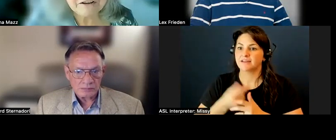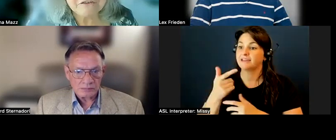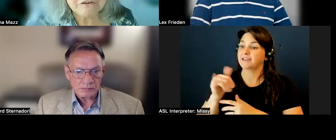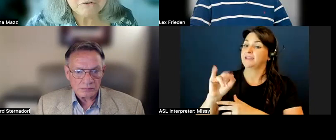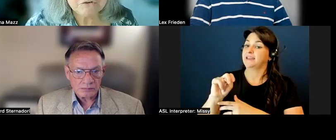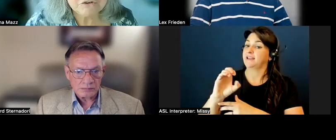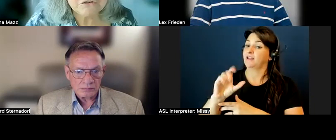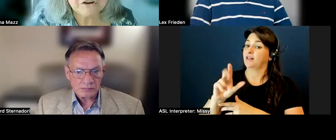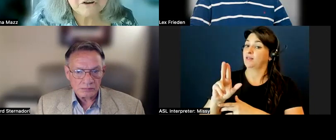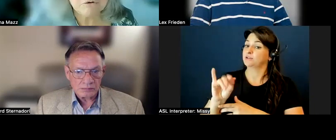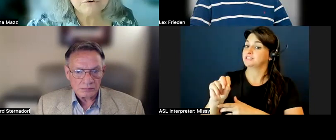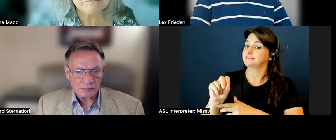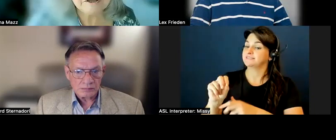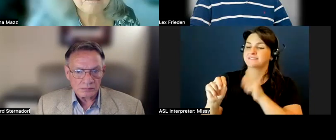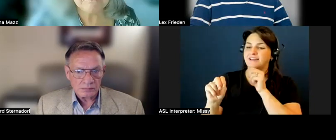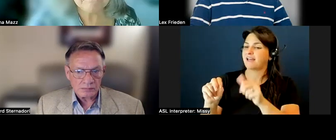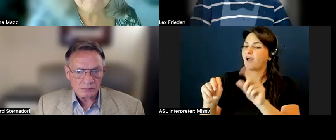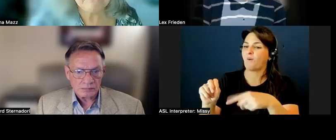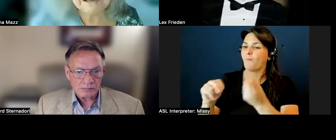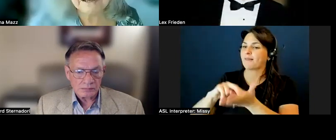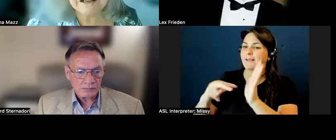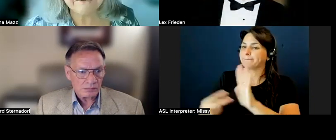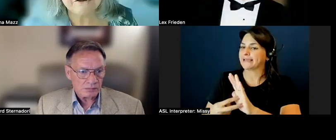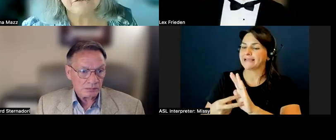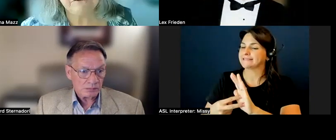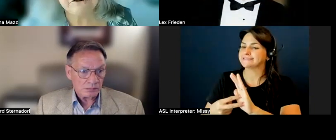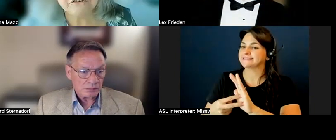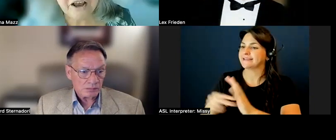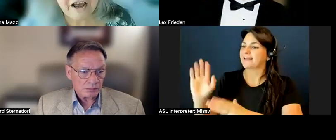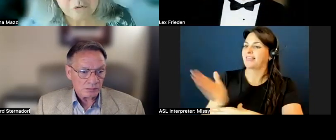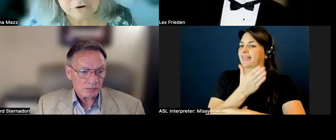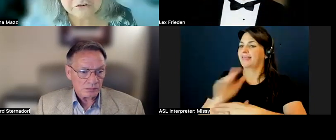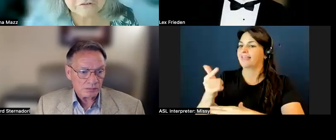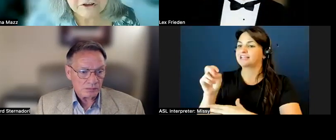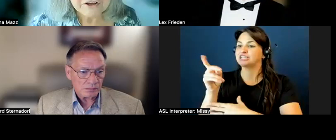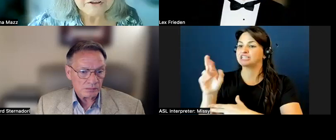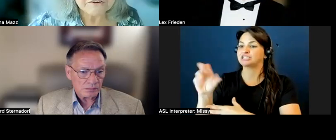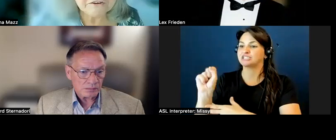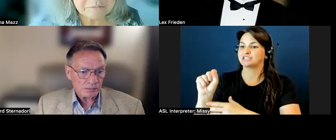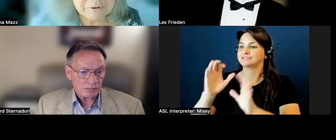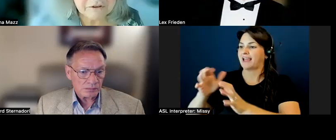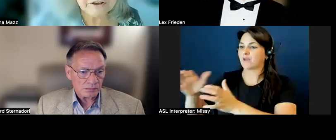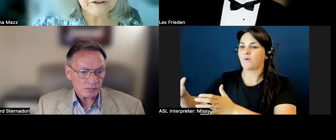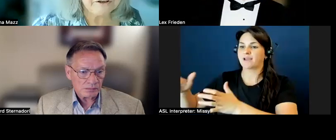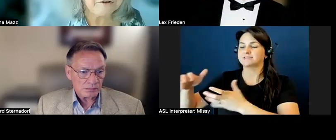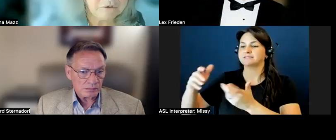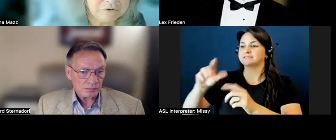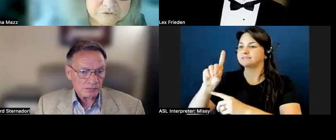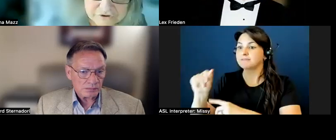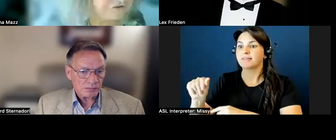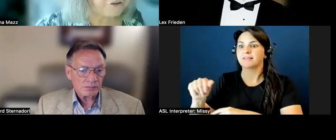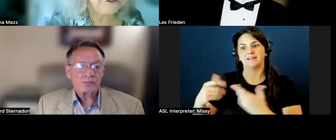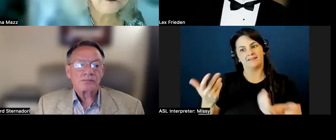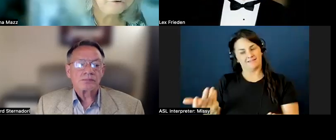is not limited to just including people that fall neatly into these various categories of